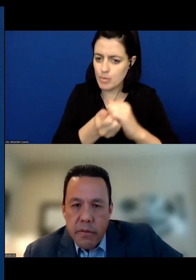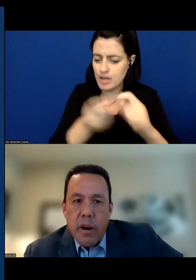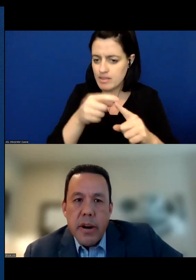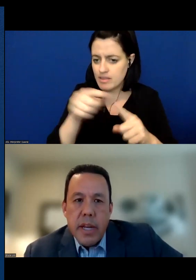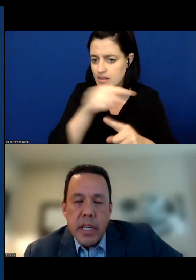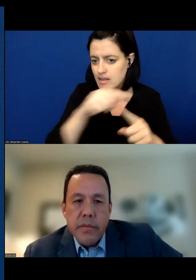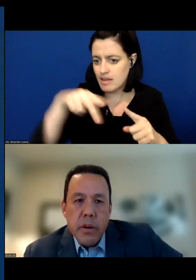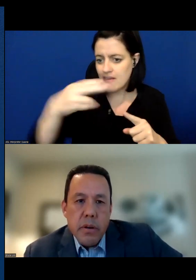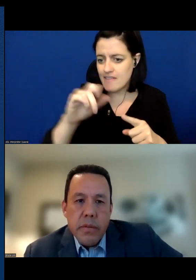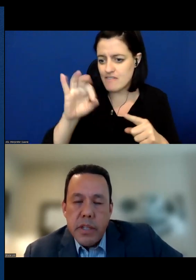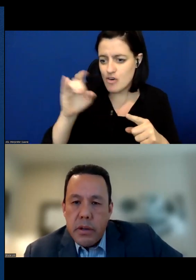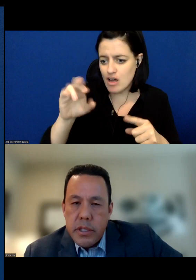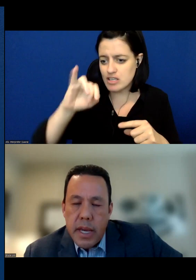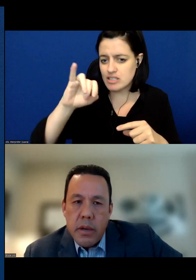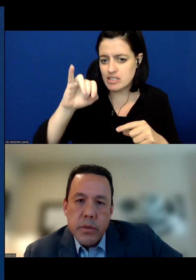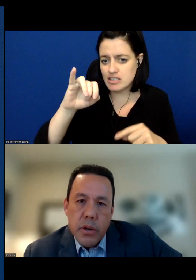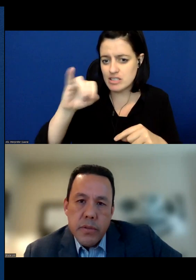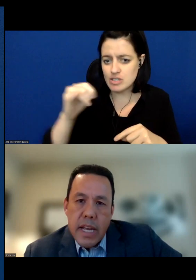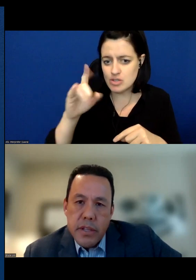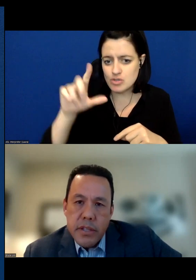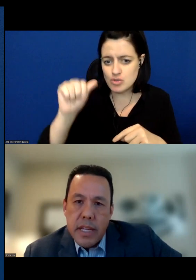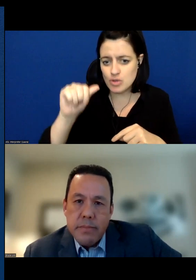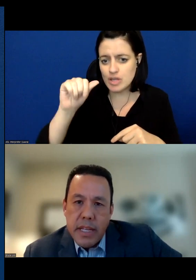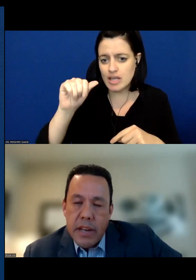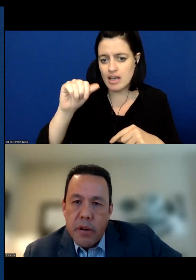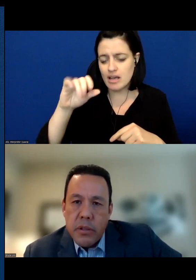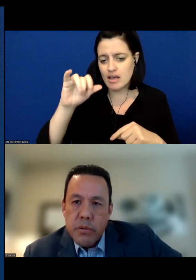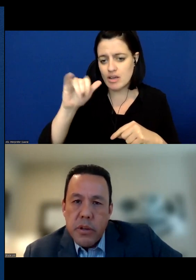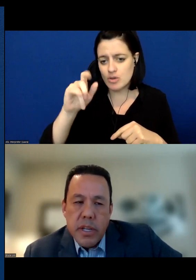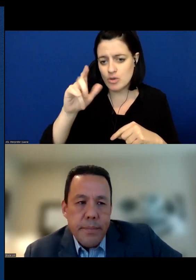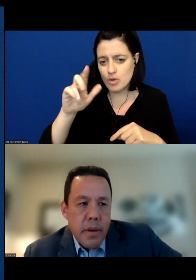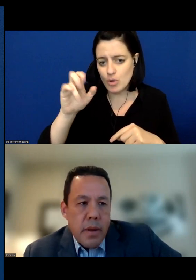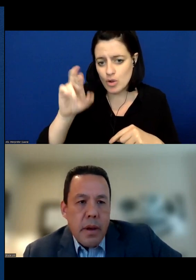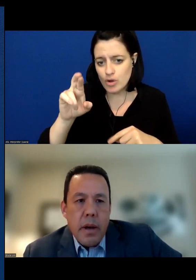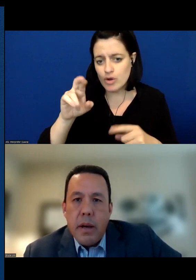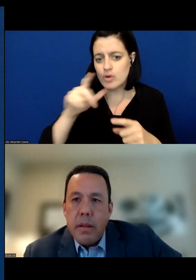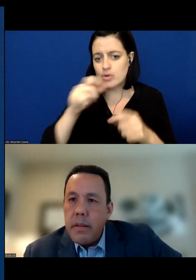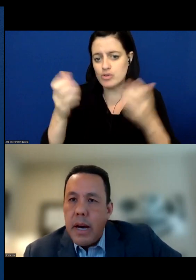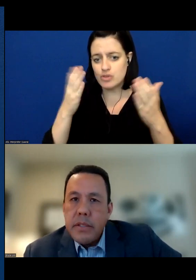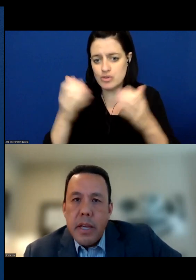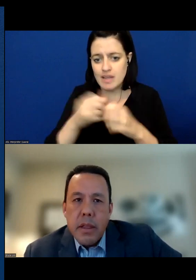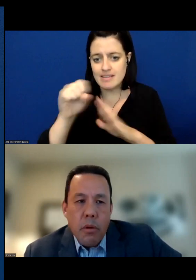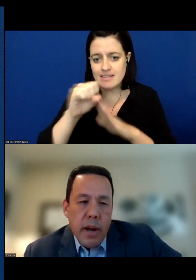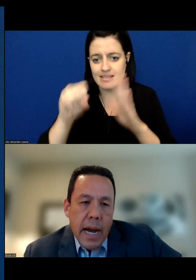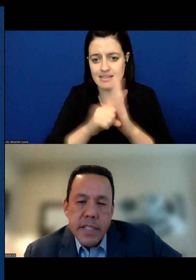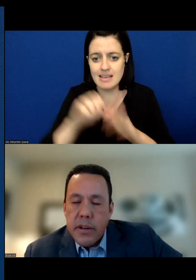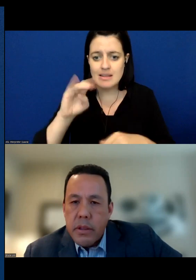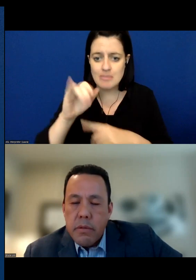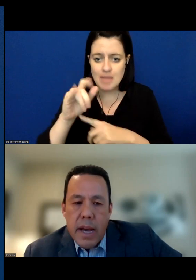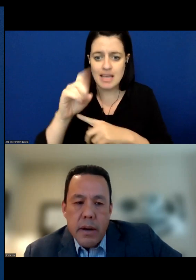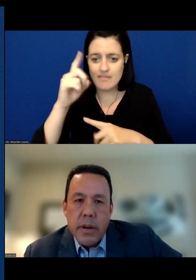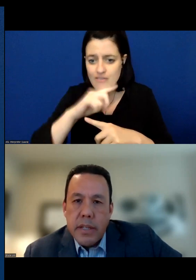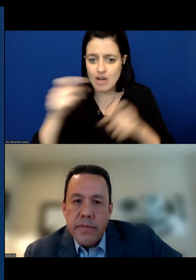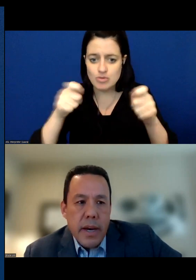Phil Ferrari, Jennifer Euler of the DOJ, who serves as the state's Medicaid fraud control unit. Obviously, the more eyes and ears on